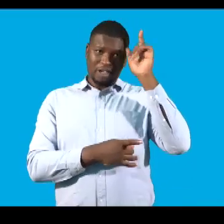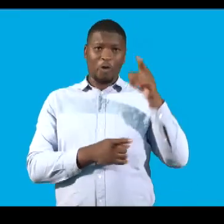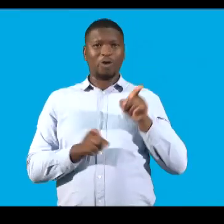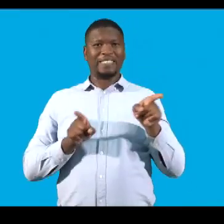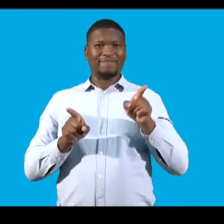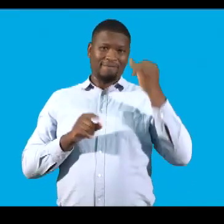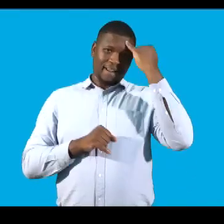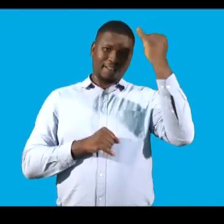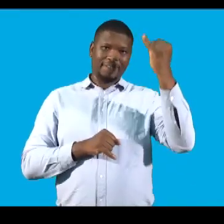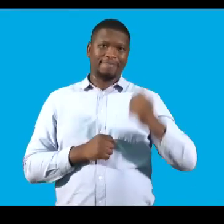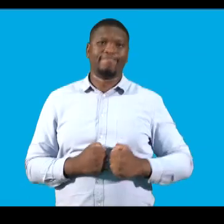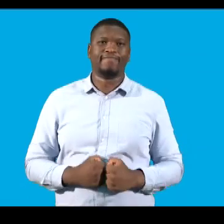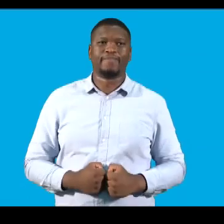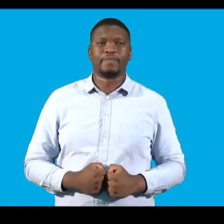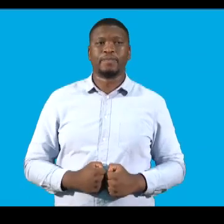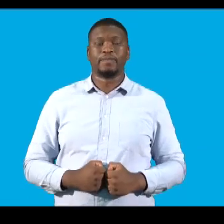between ideas.